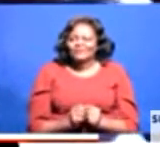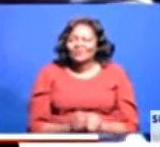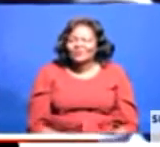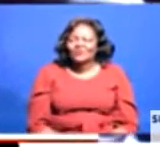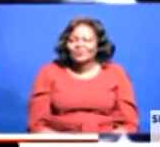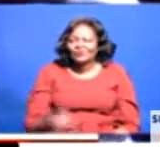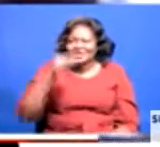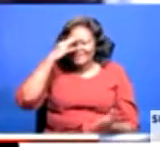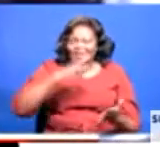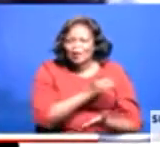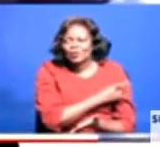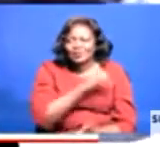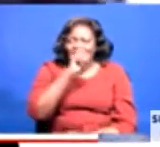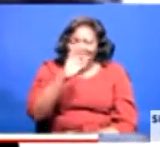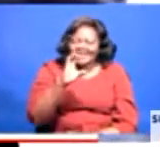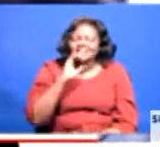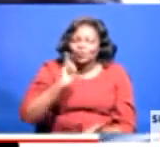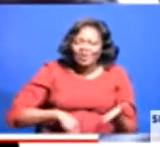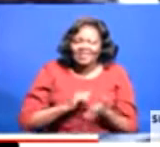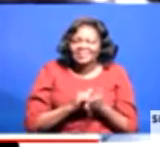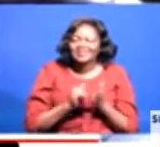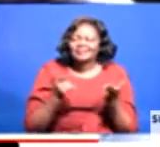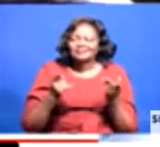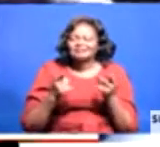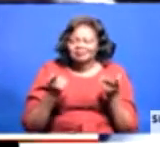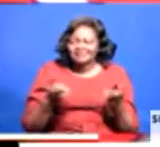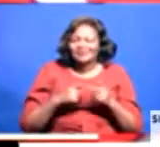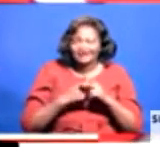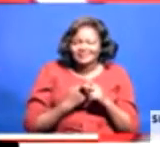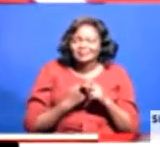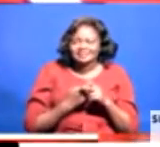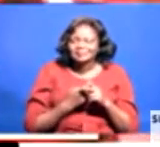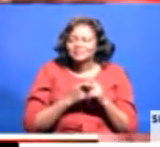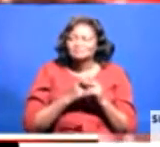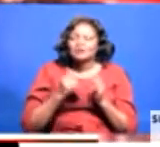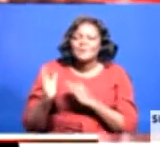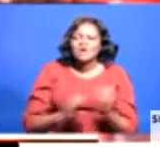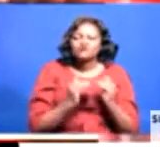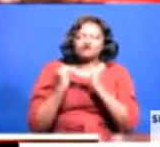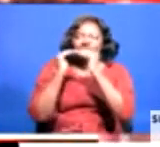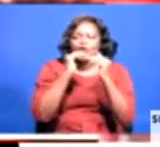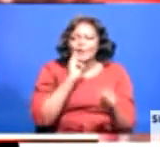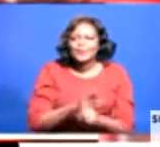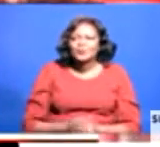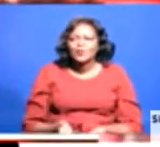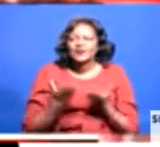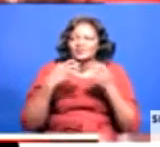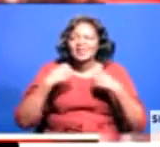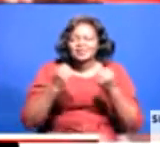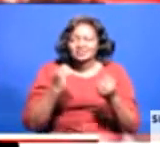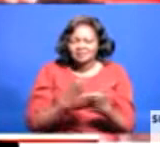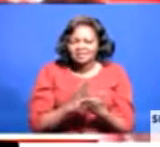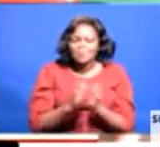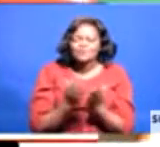Governor Dr. Eric Mutai said the journey of equalization had just begun, promising to improve the health sector and improve terms of service